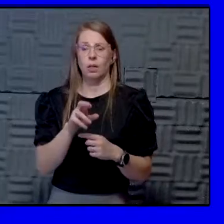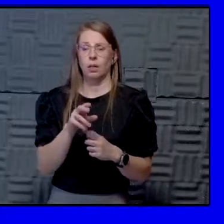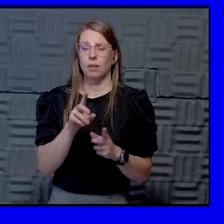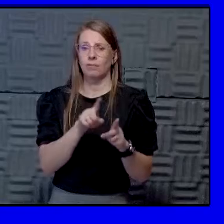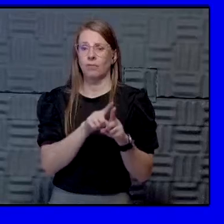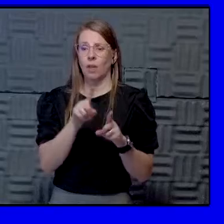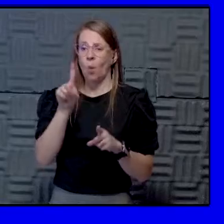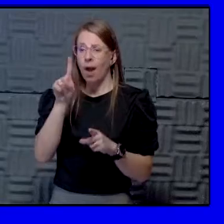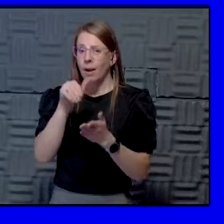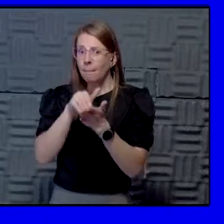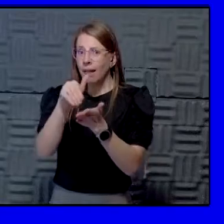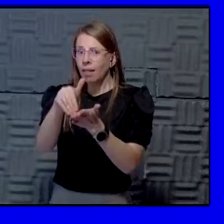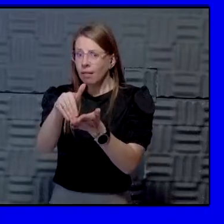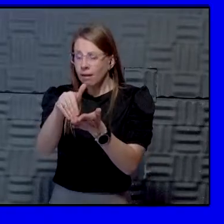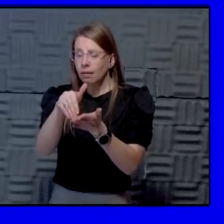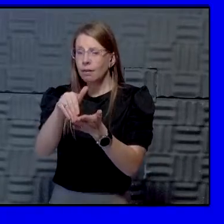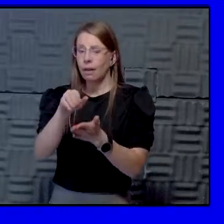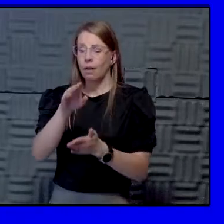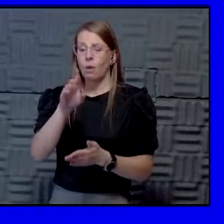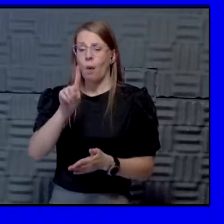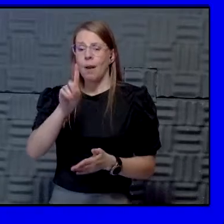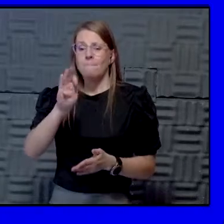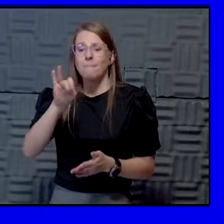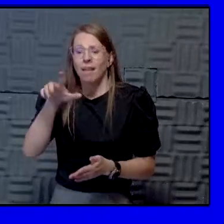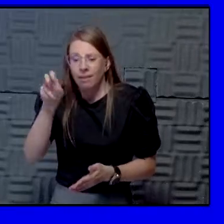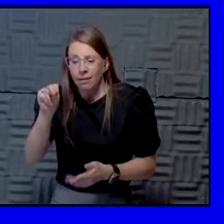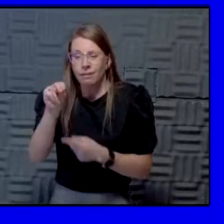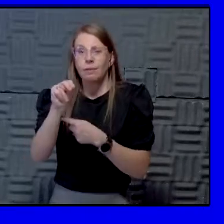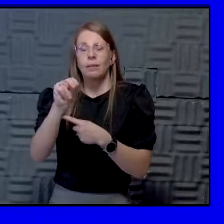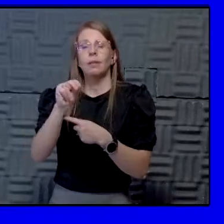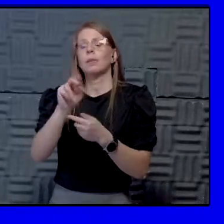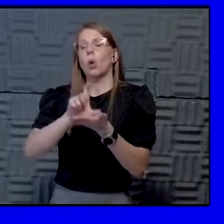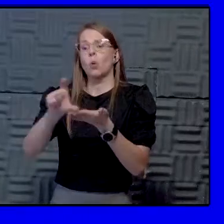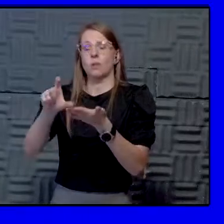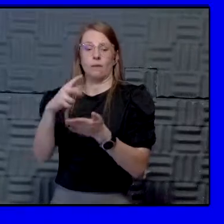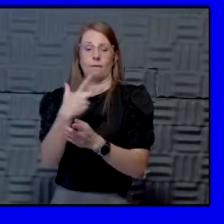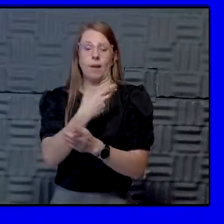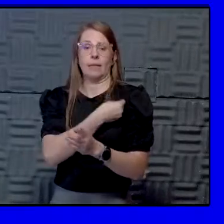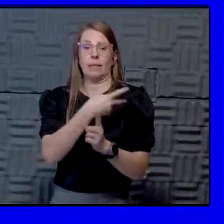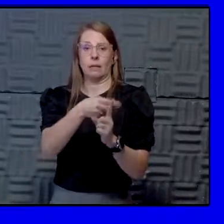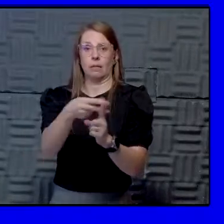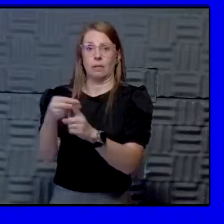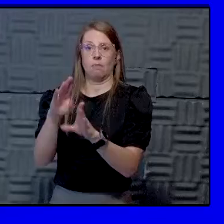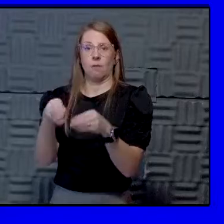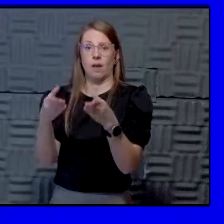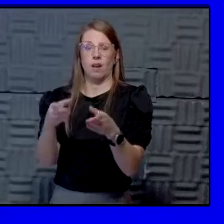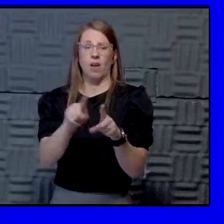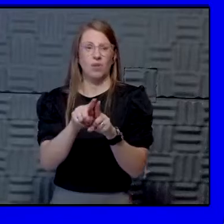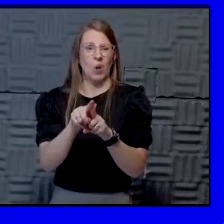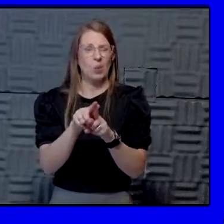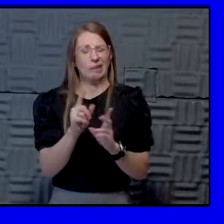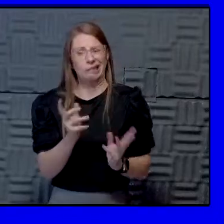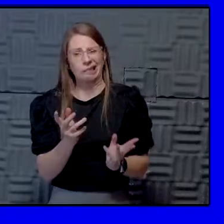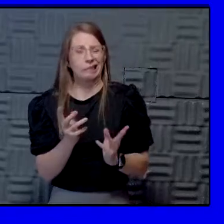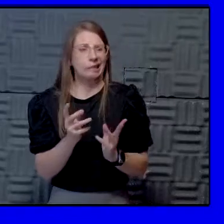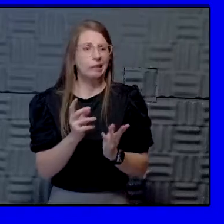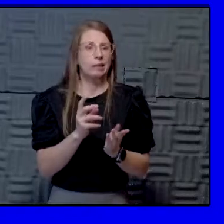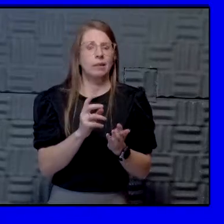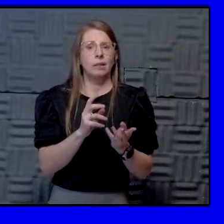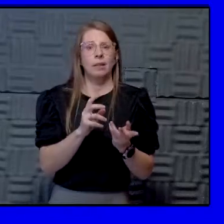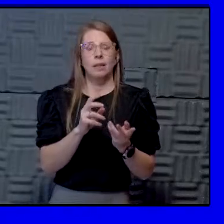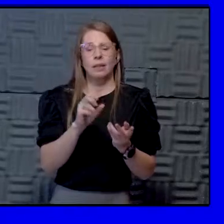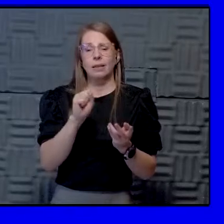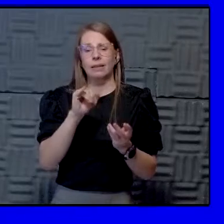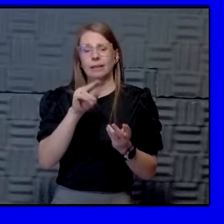billion doses of vaccine in general given, but also that, that very small amount of cases of the